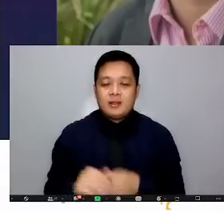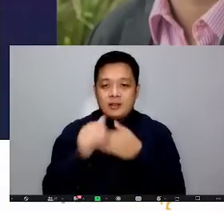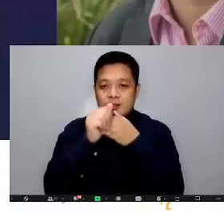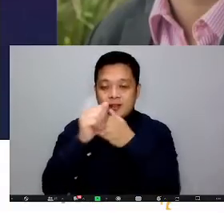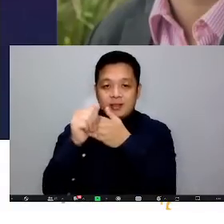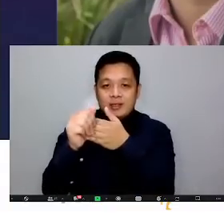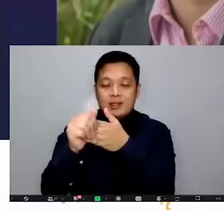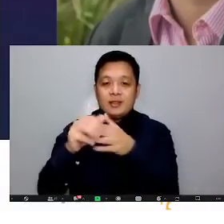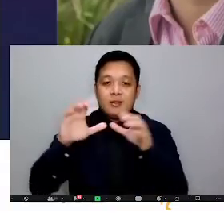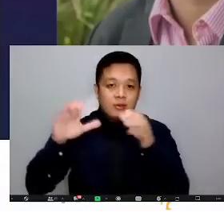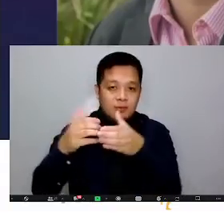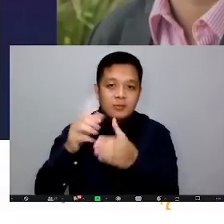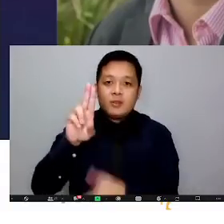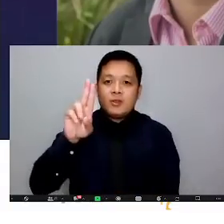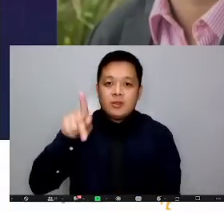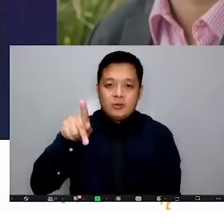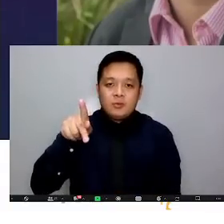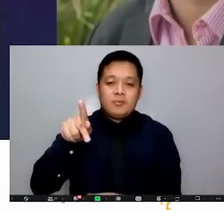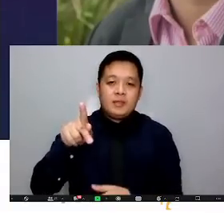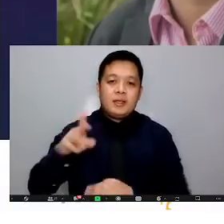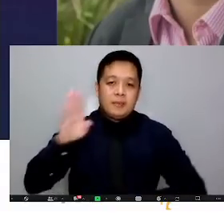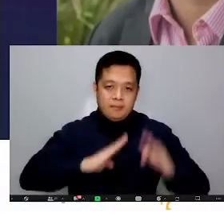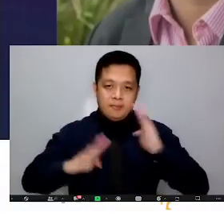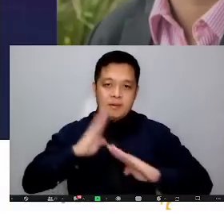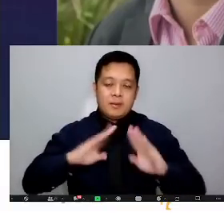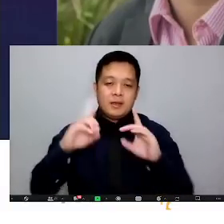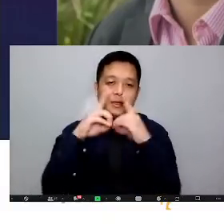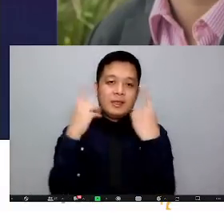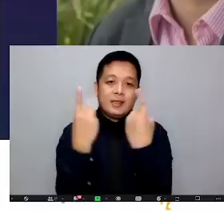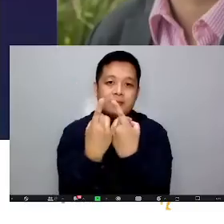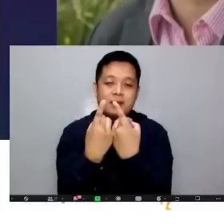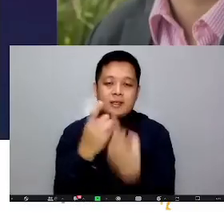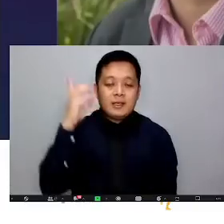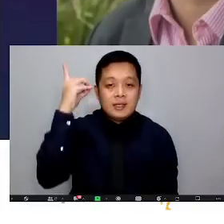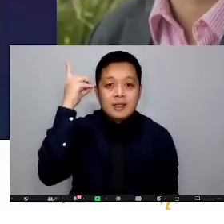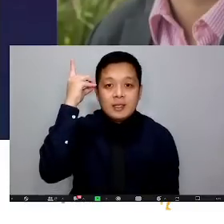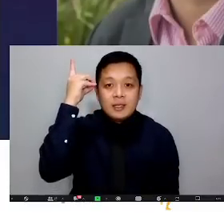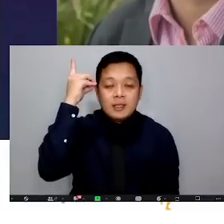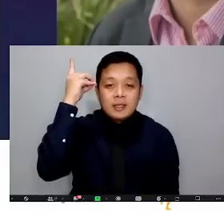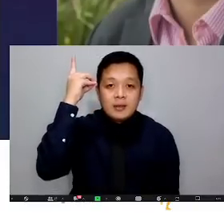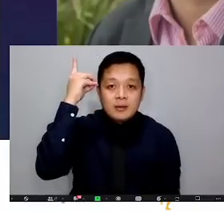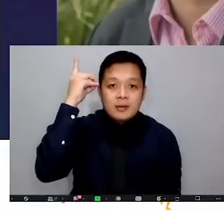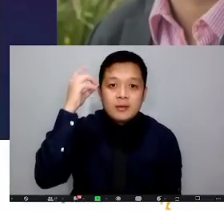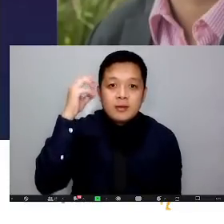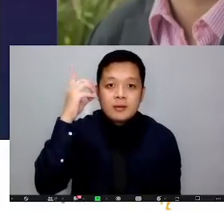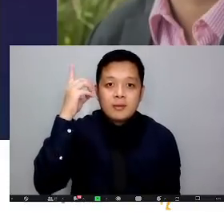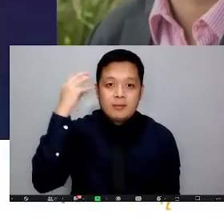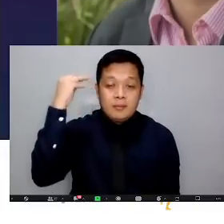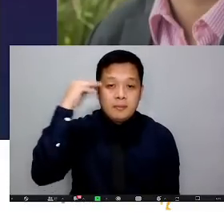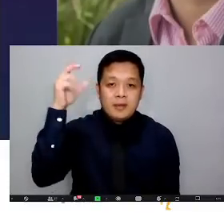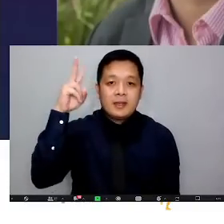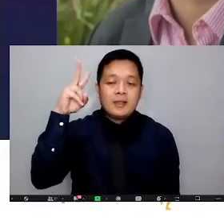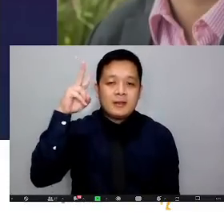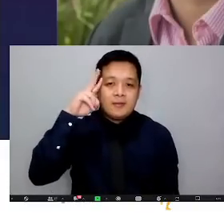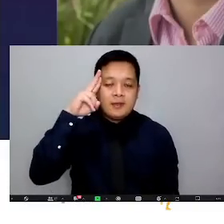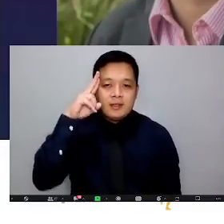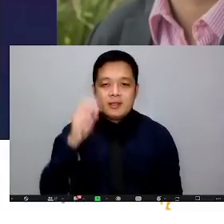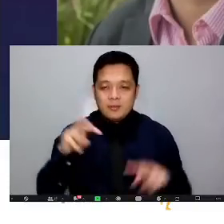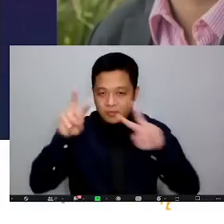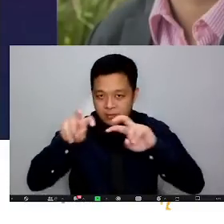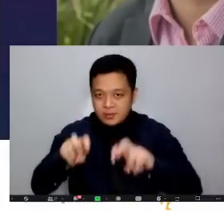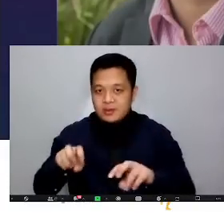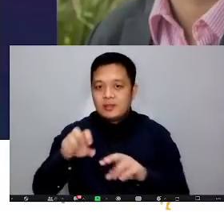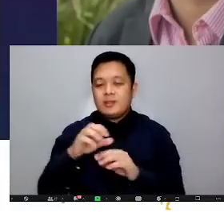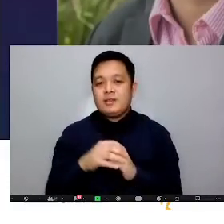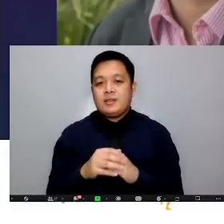of the Philippines. And Dr. Michael C. Velarde, Professor 7 and Deputy Director for Research and Extension, the University